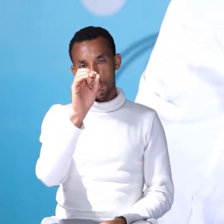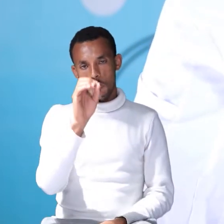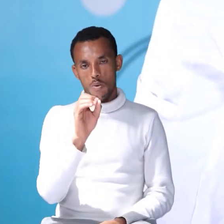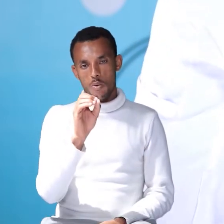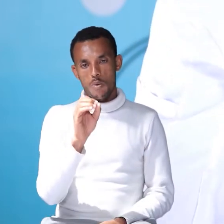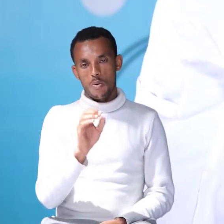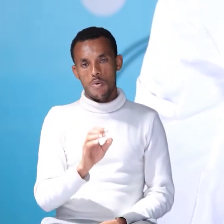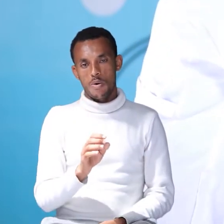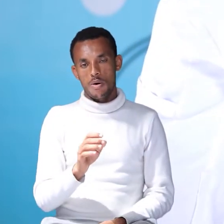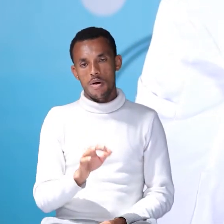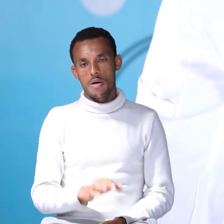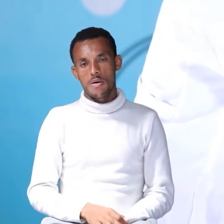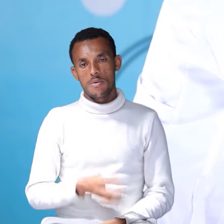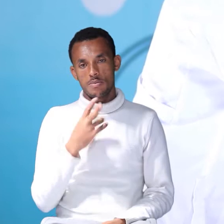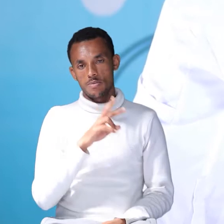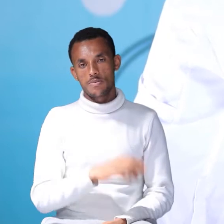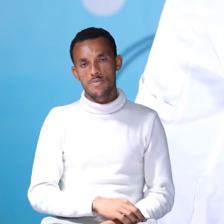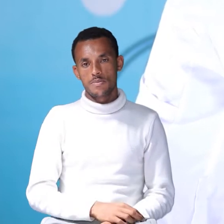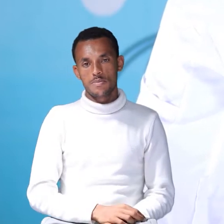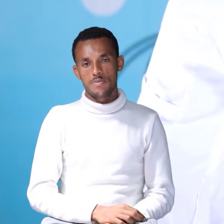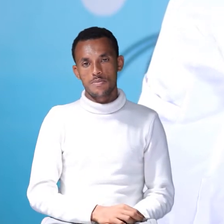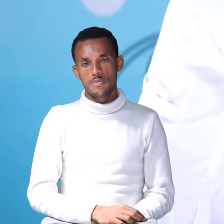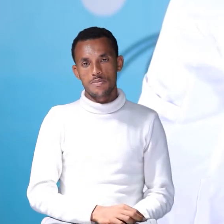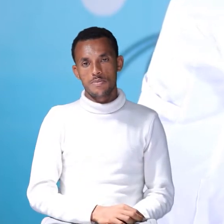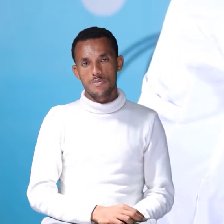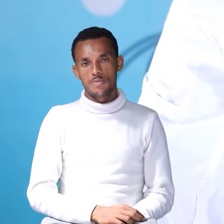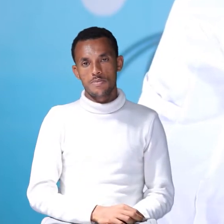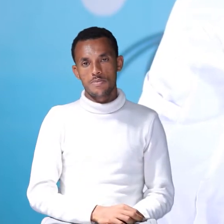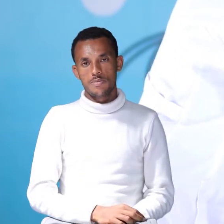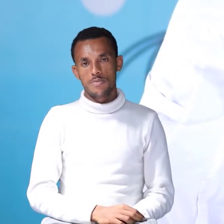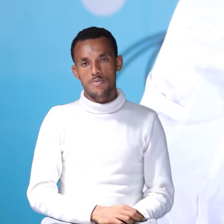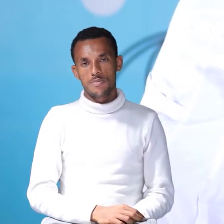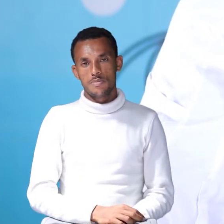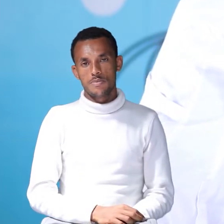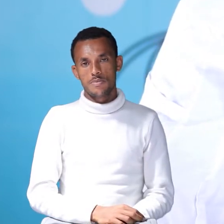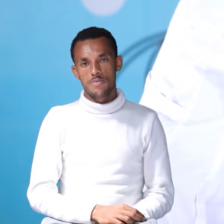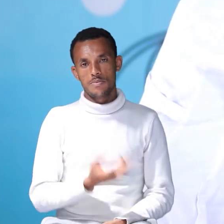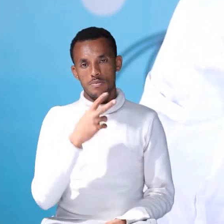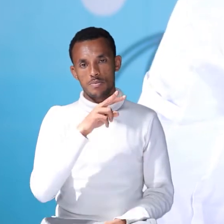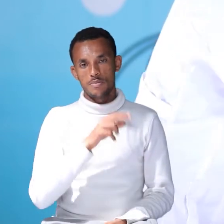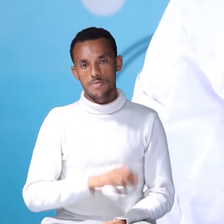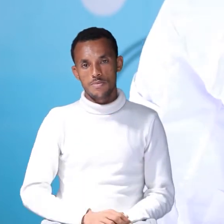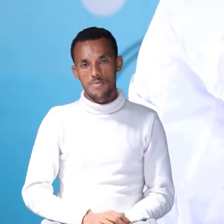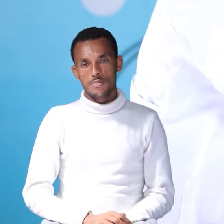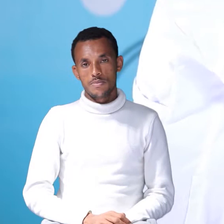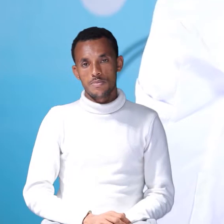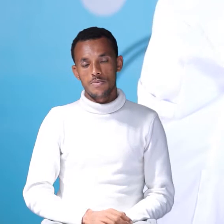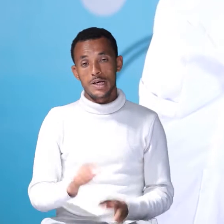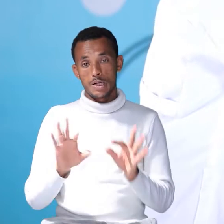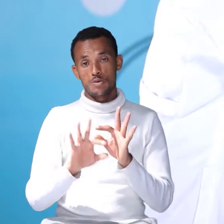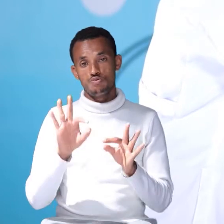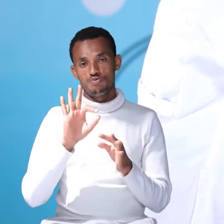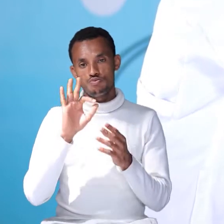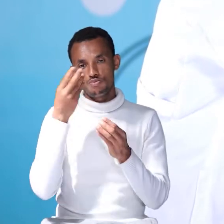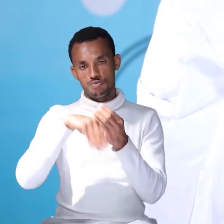0. 9 plus 6, 15. 15 plus 3, 18. 18 plus 8, 26. We have 2. 2